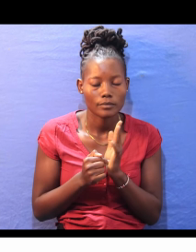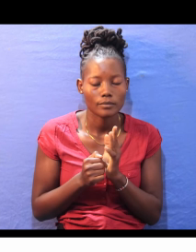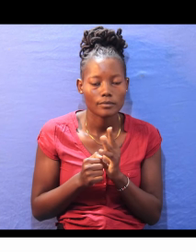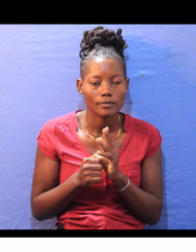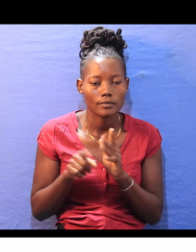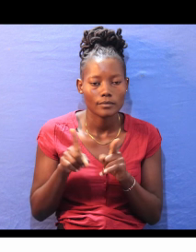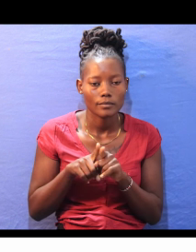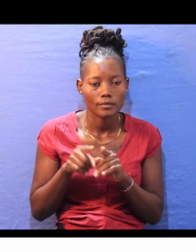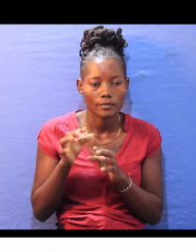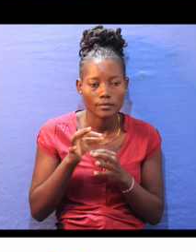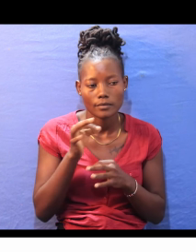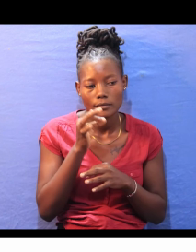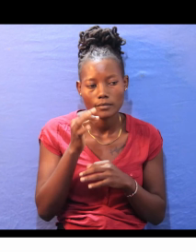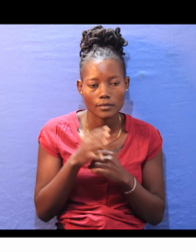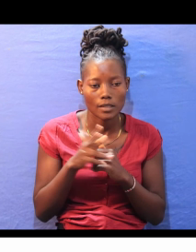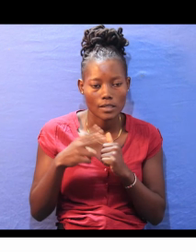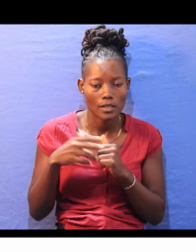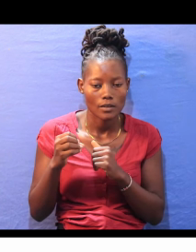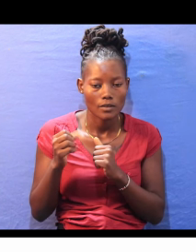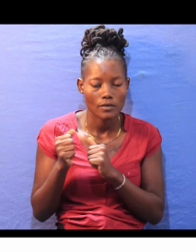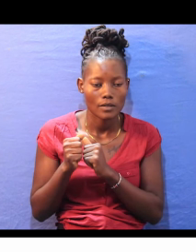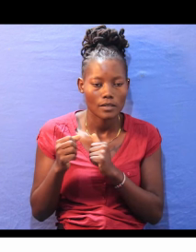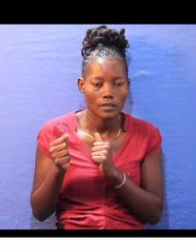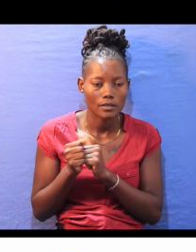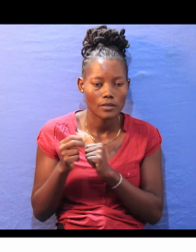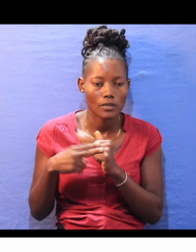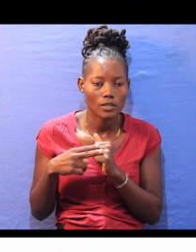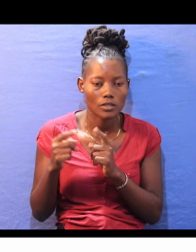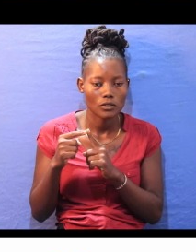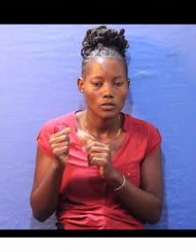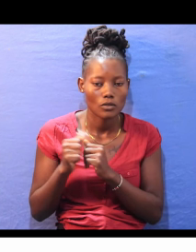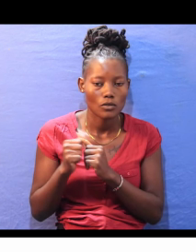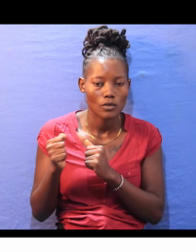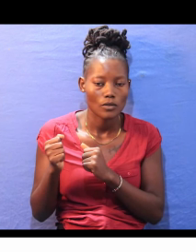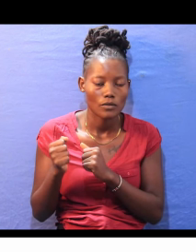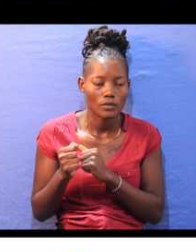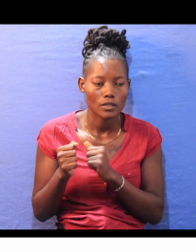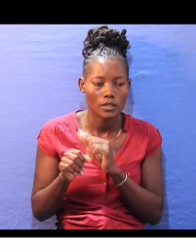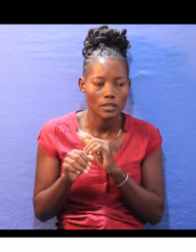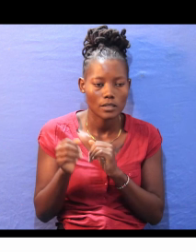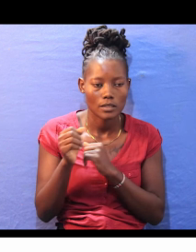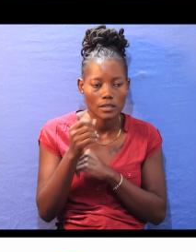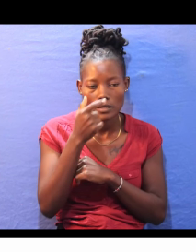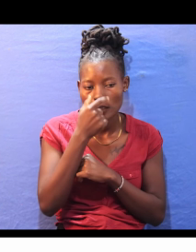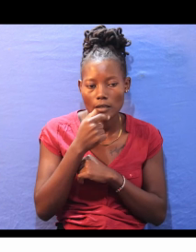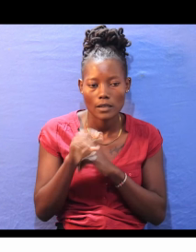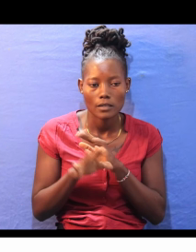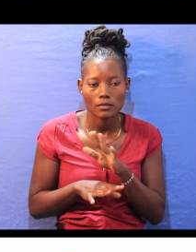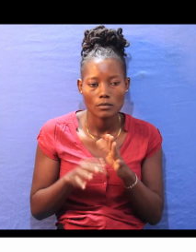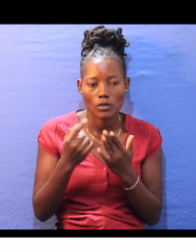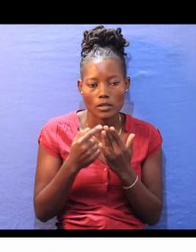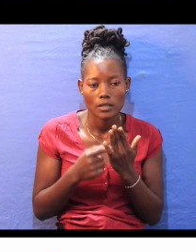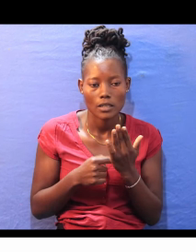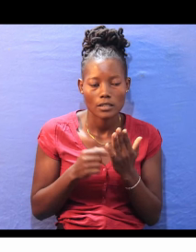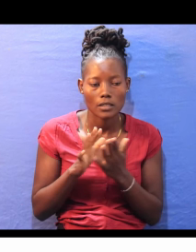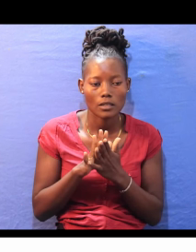And this period will last 7 to 15 years or more for an adult, especially non-professional athletes who are still high